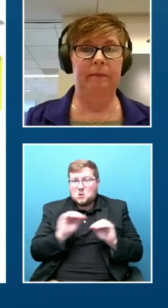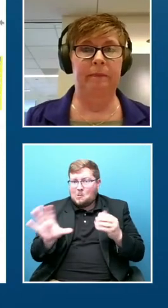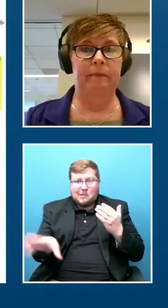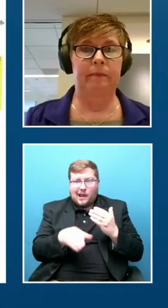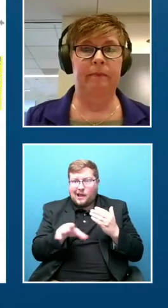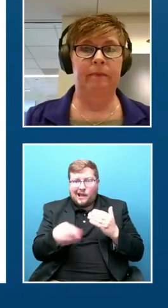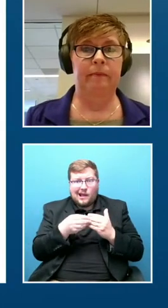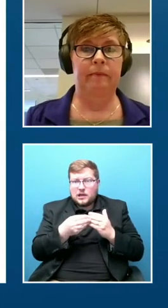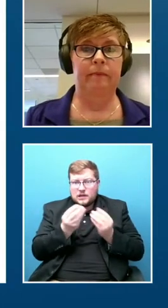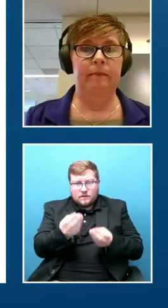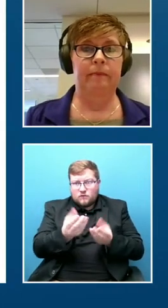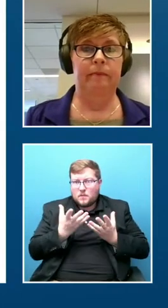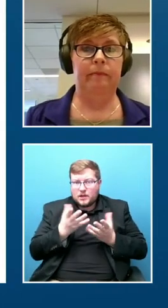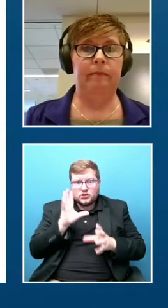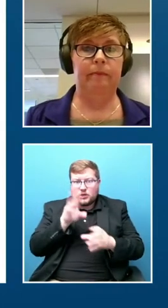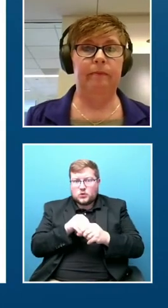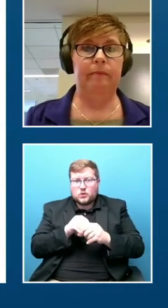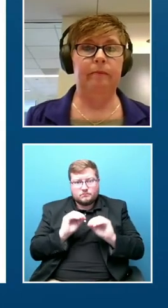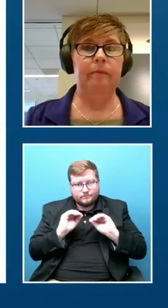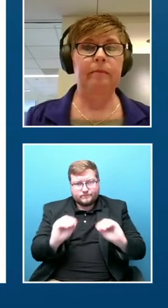Slide.